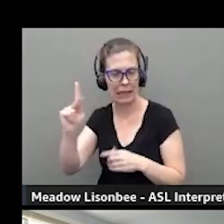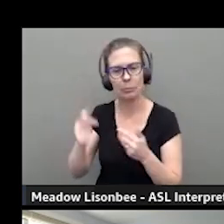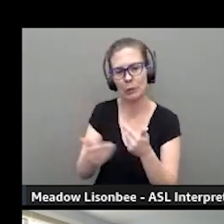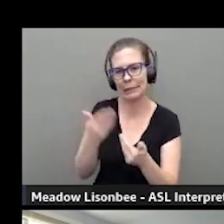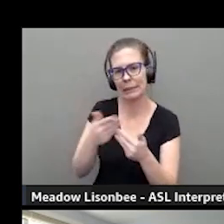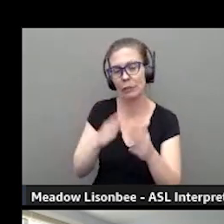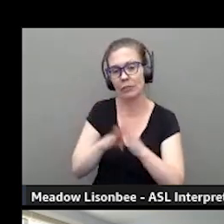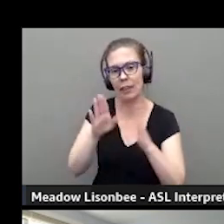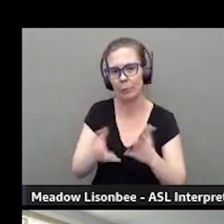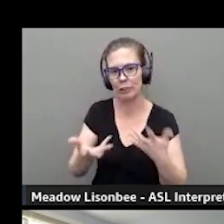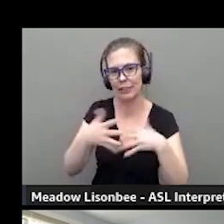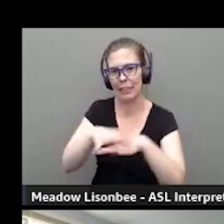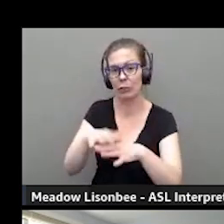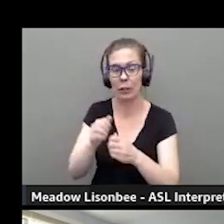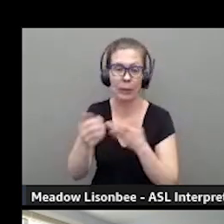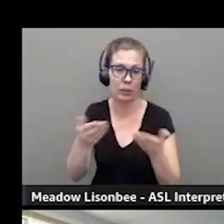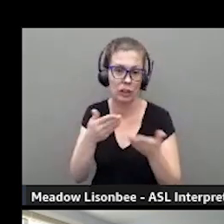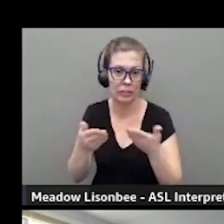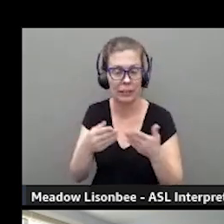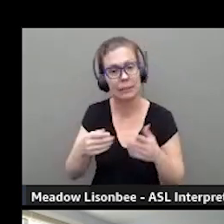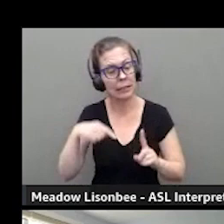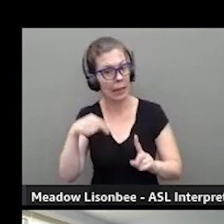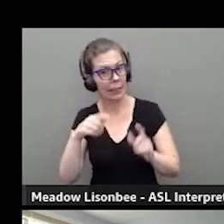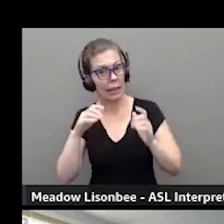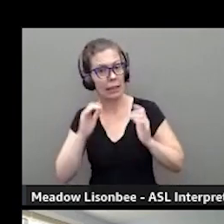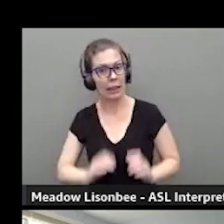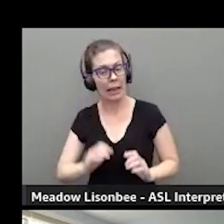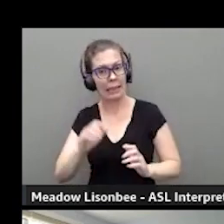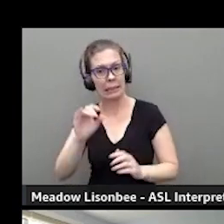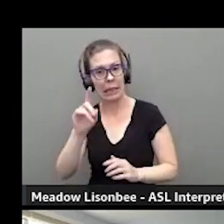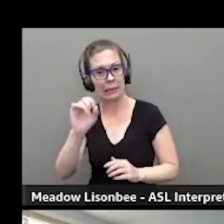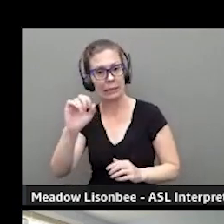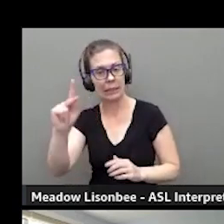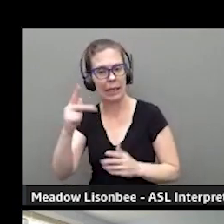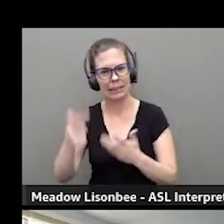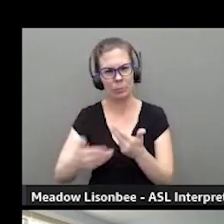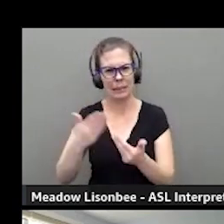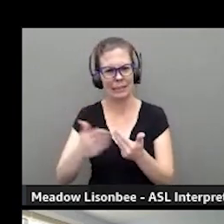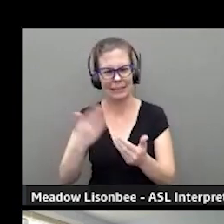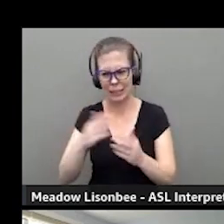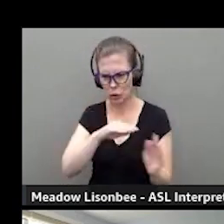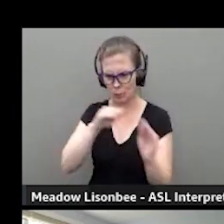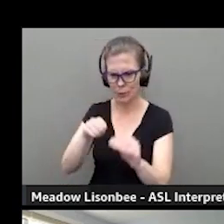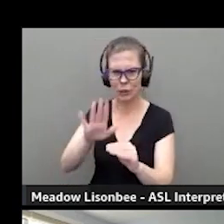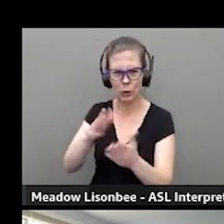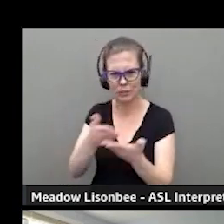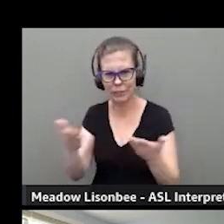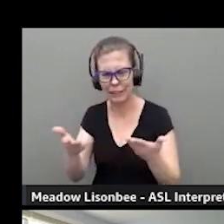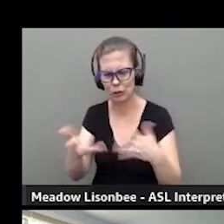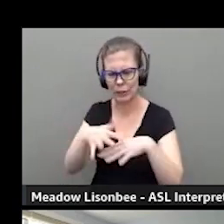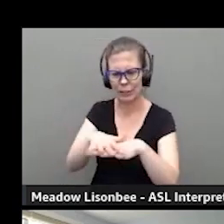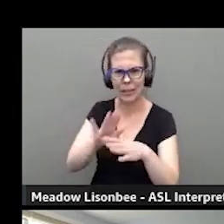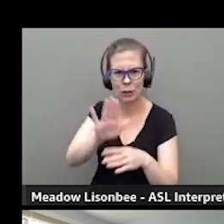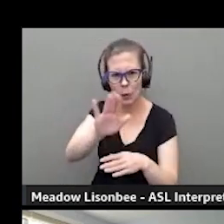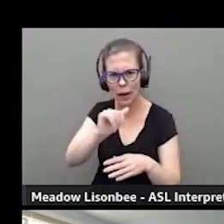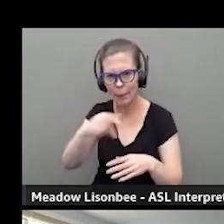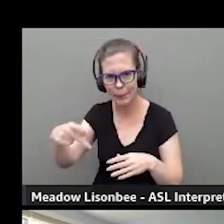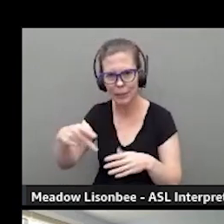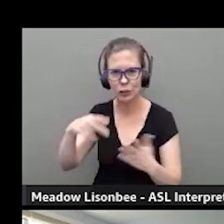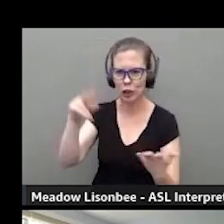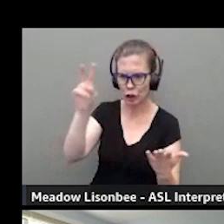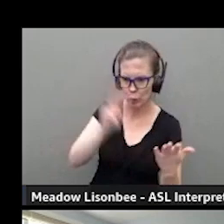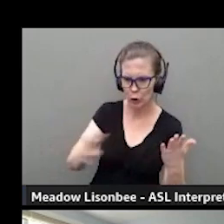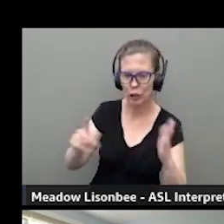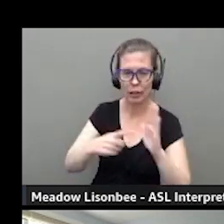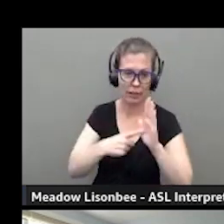developers to integrate with these services. And the client SDKs are making it really easy. You put them on your device, you integrate them in your application, you look through the demos